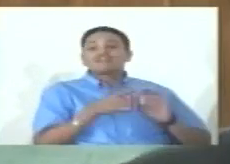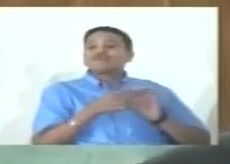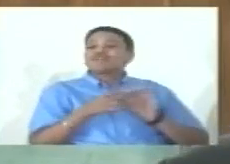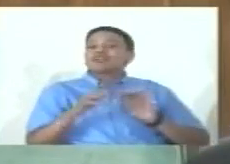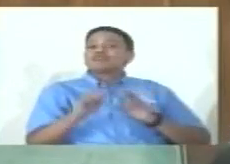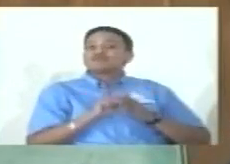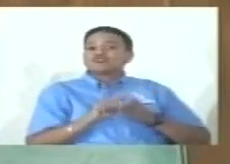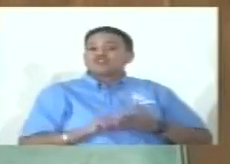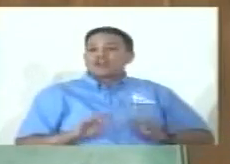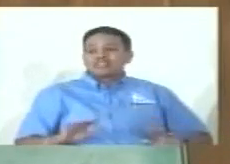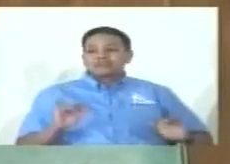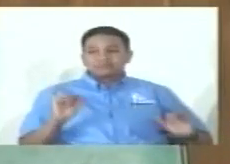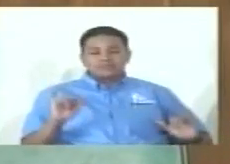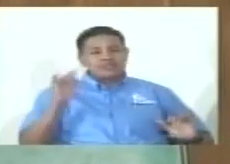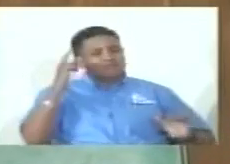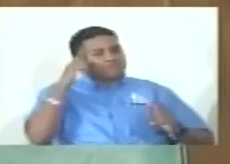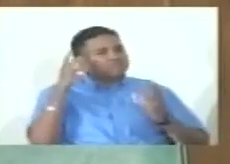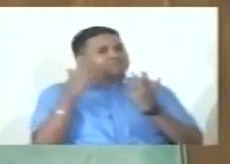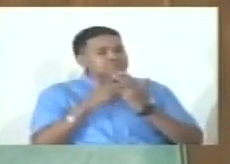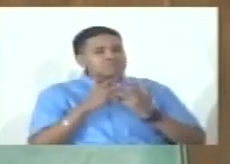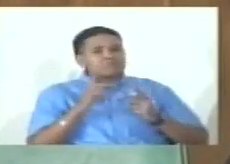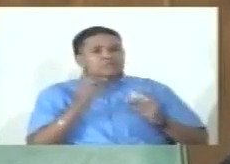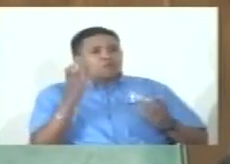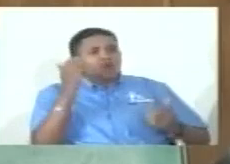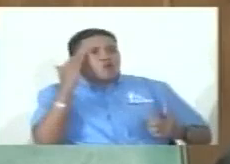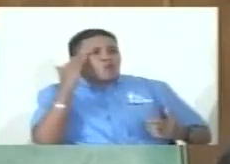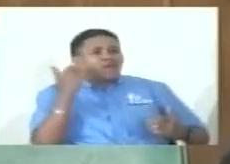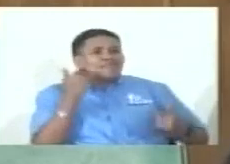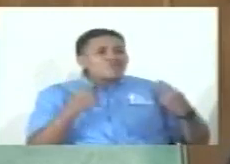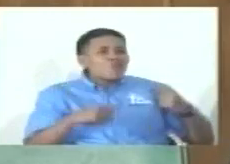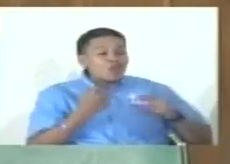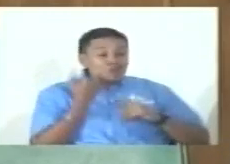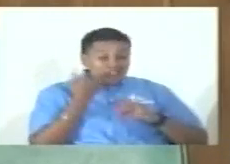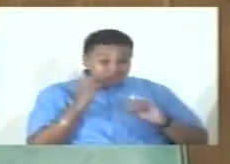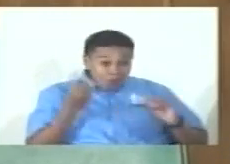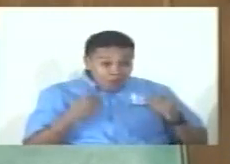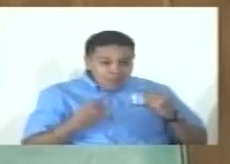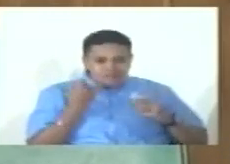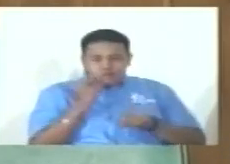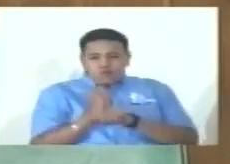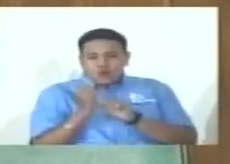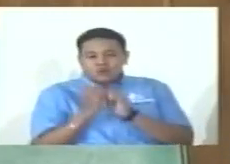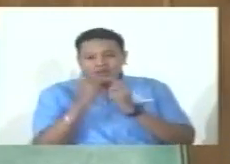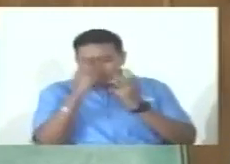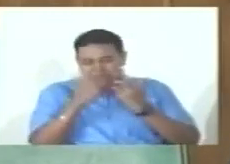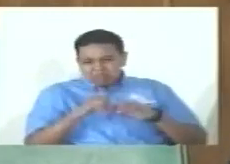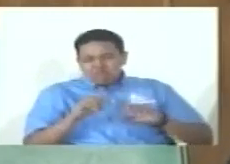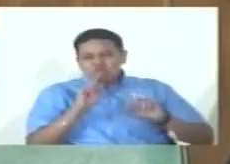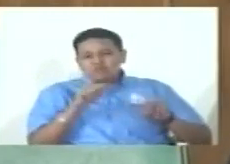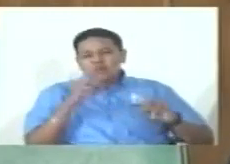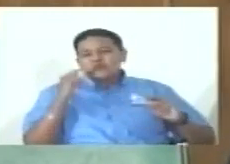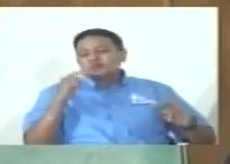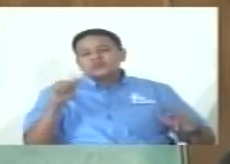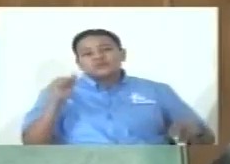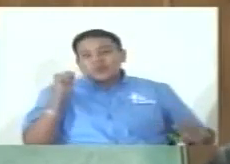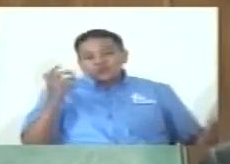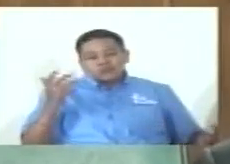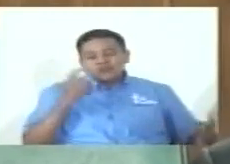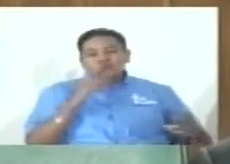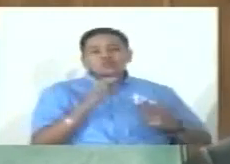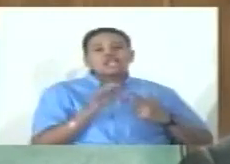journalism. But the Joint Select Committee approach have been very